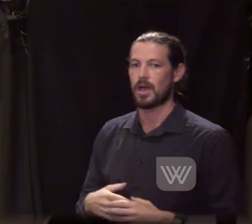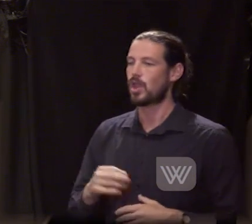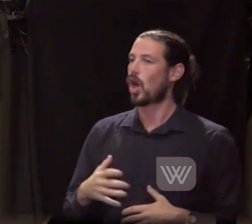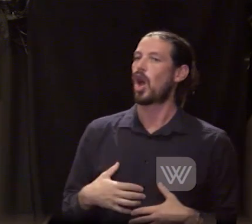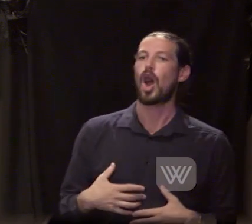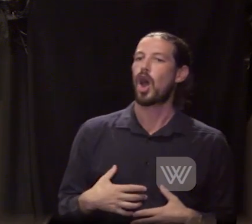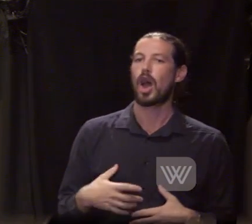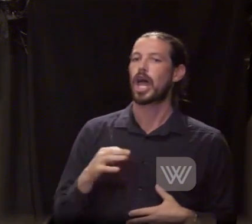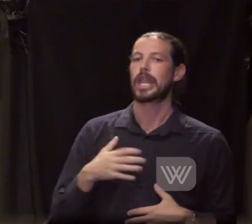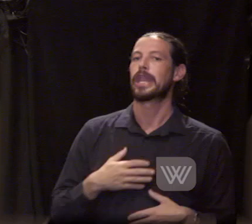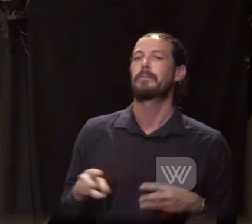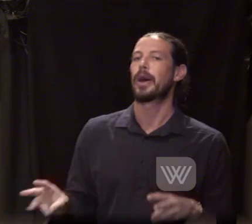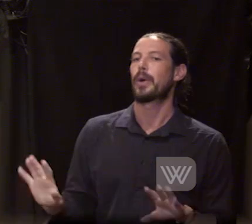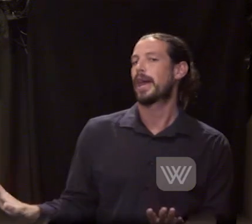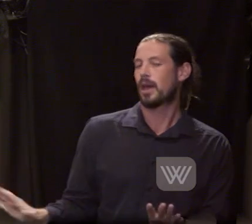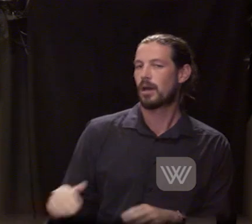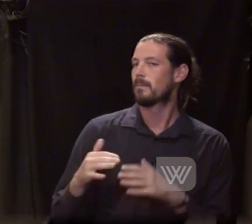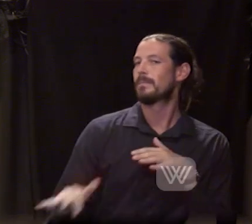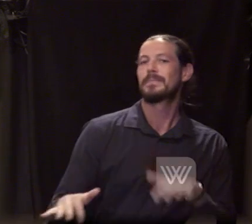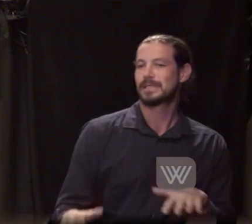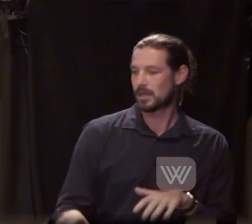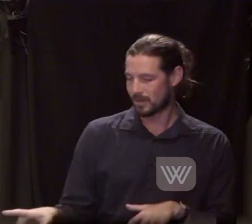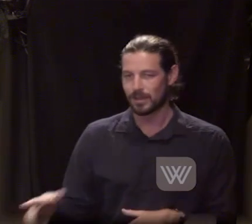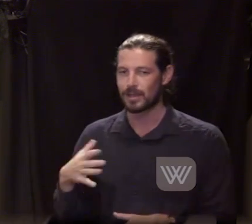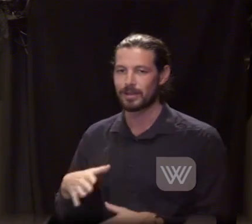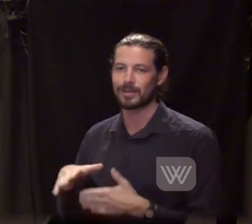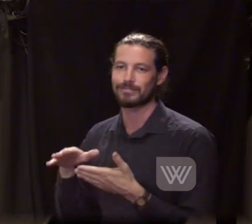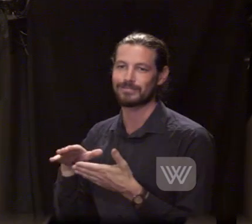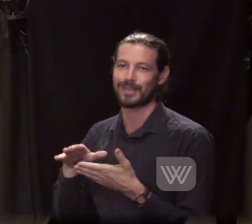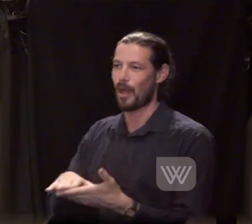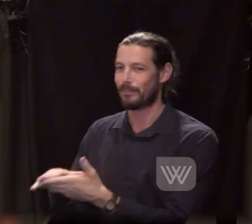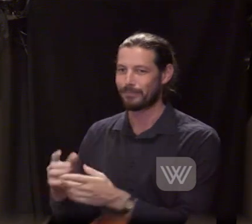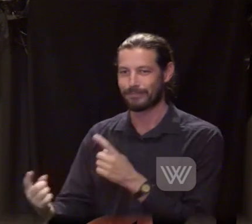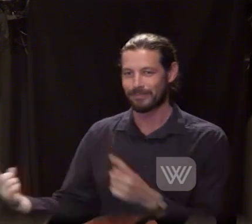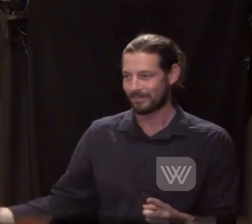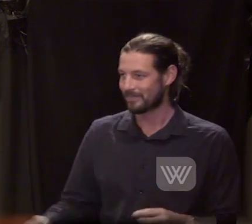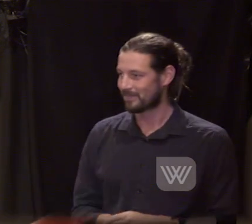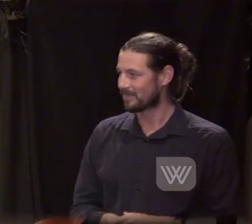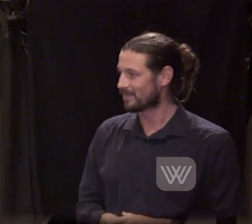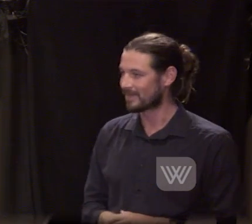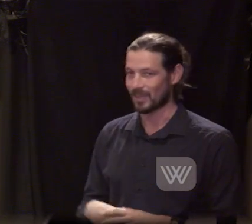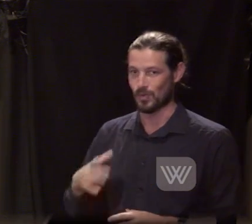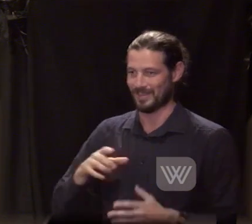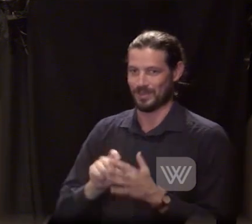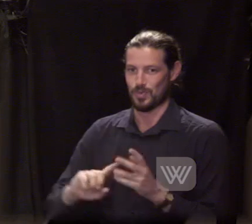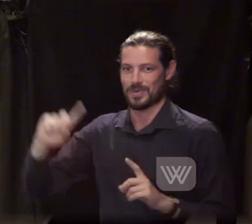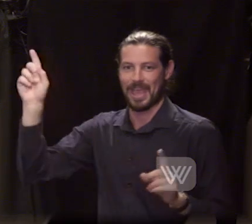can't do anything right now, I'm sending an email. I need to finish that, and then I'll fix the water issue later. Like, no, you have to move right